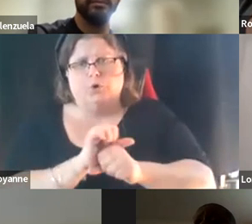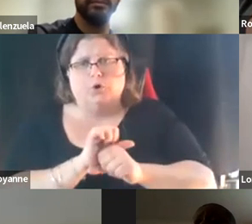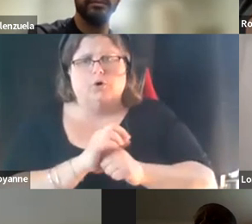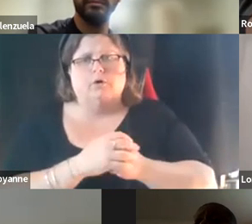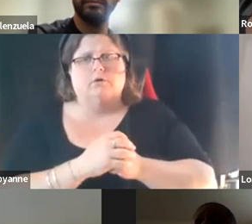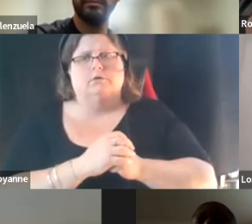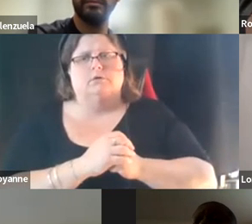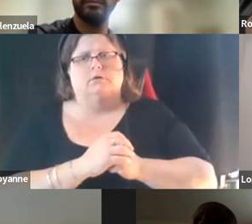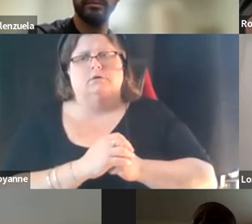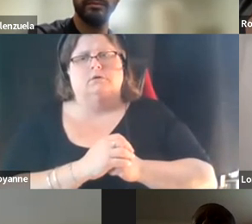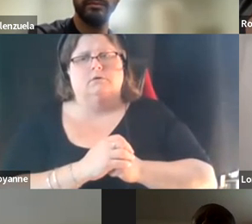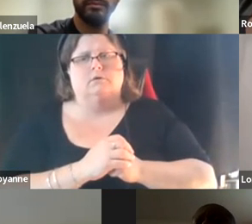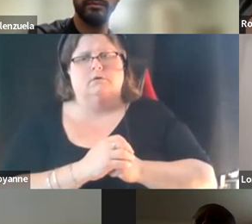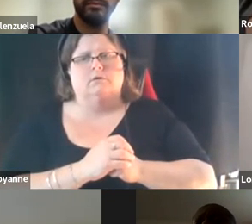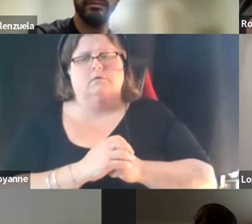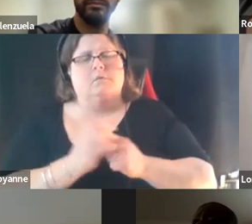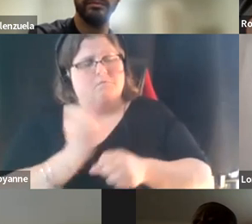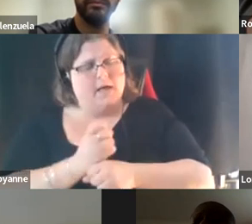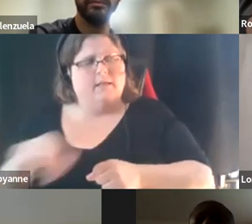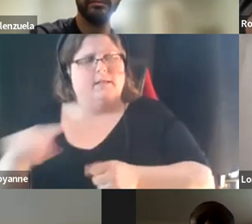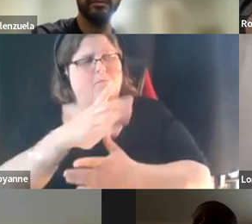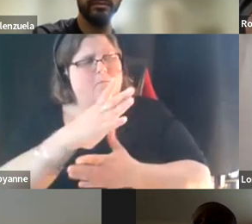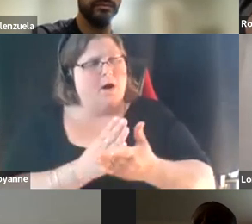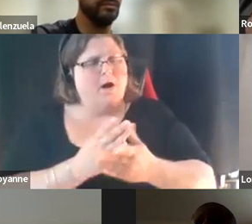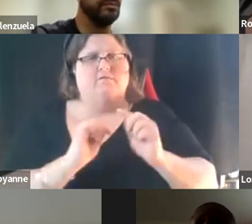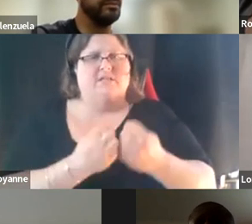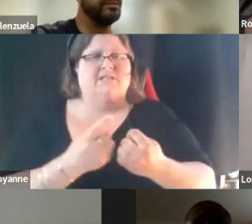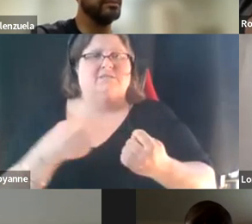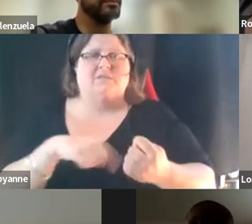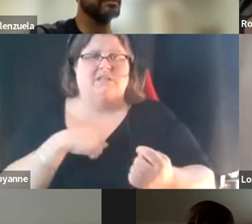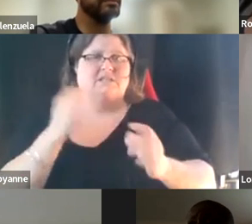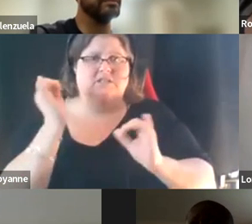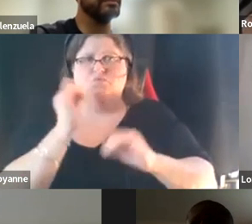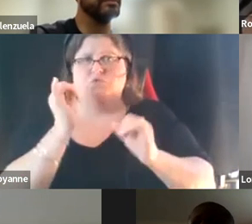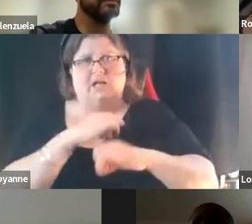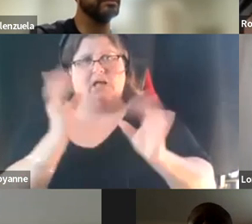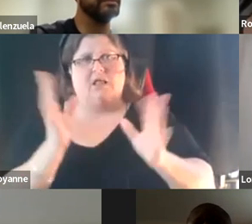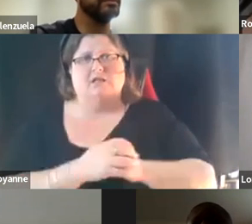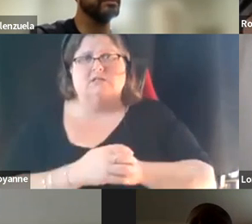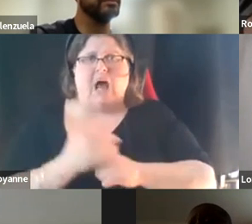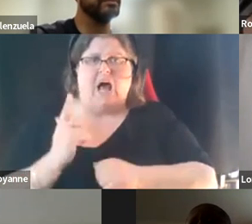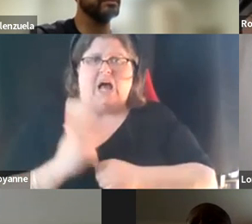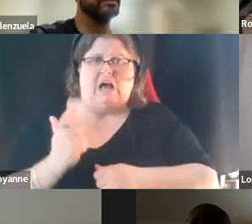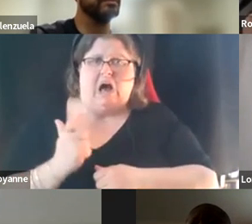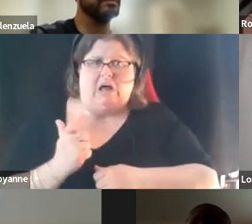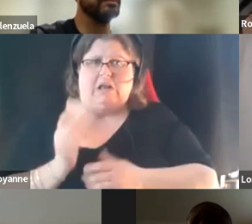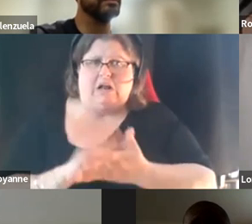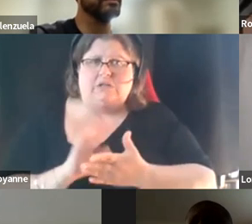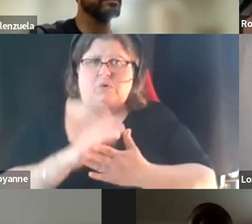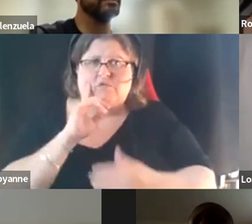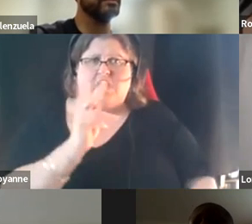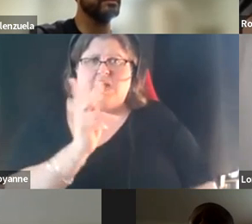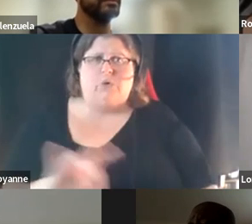you know, make them part of the team. This is ridiculous. A gun at a K-8 school in